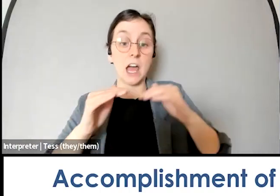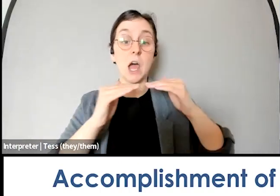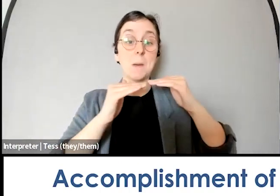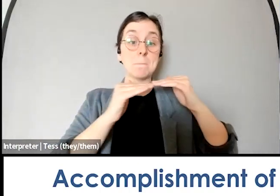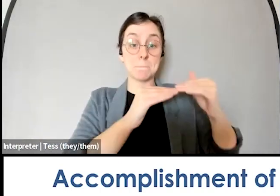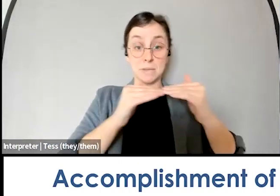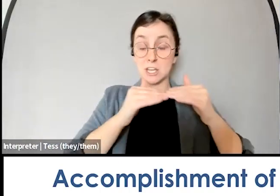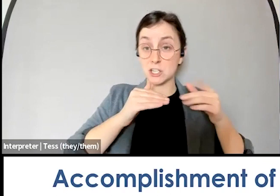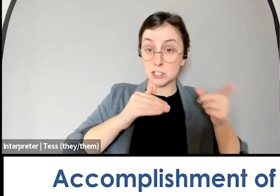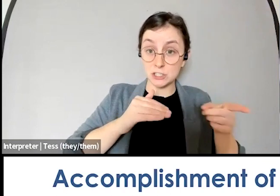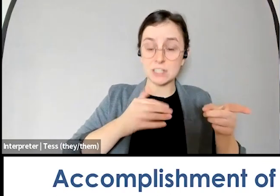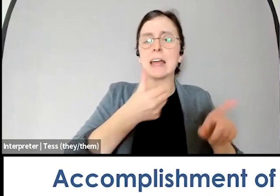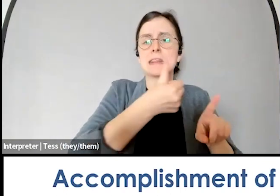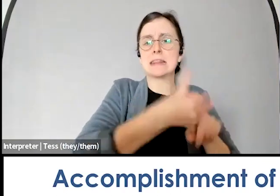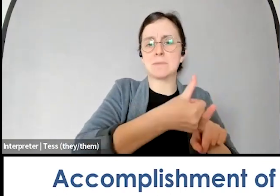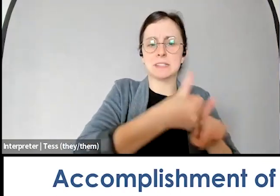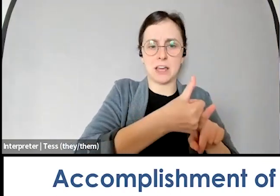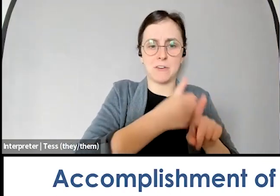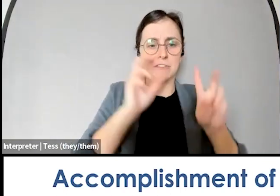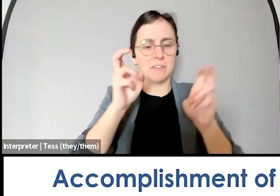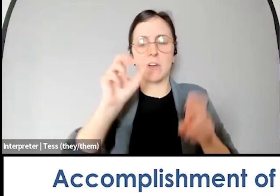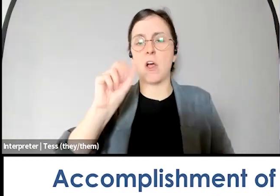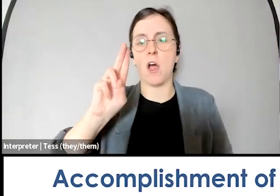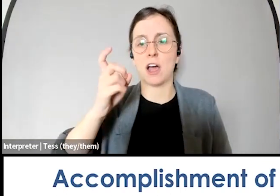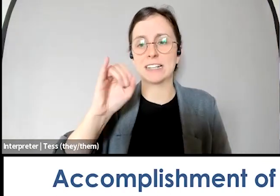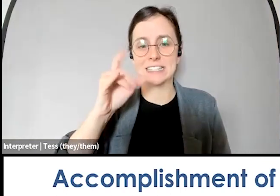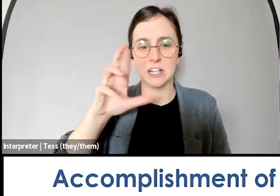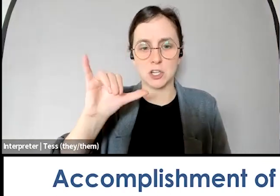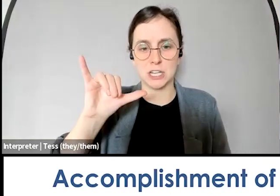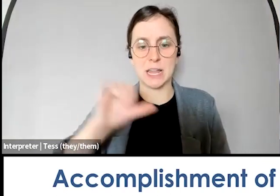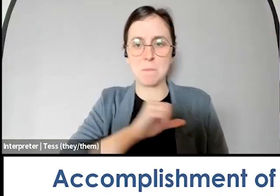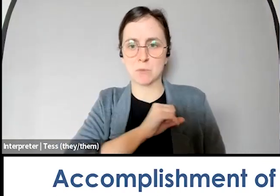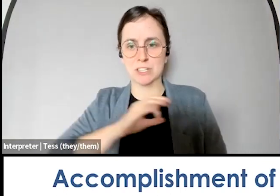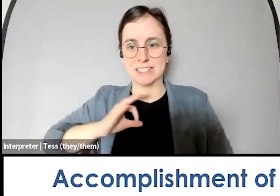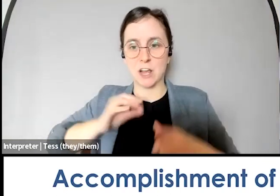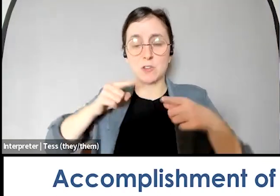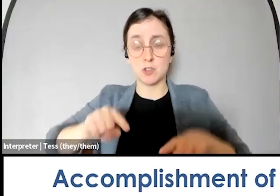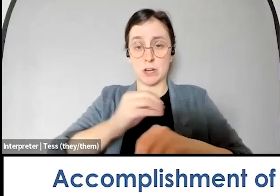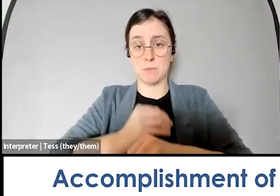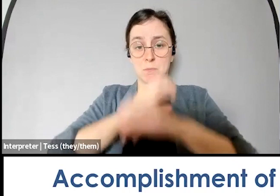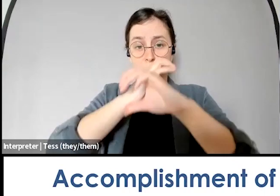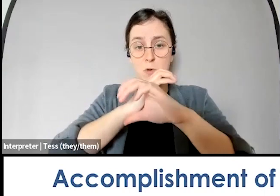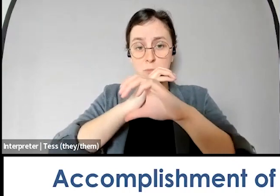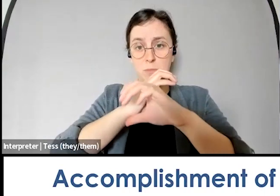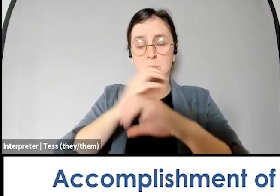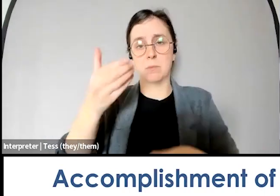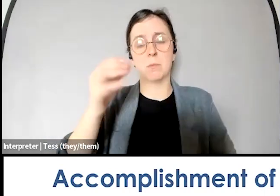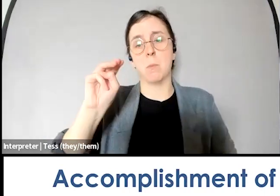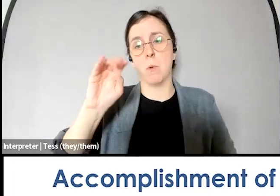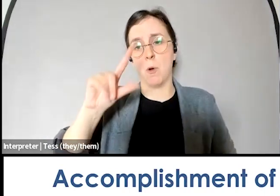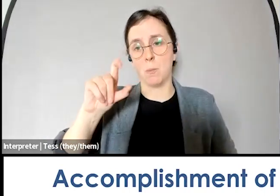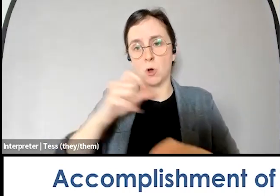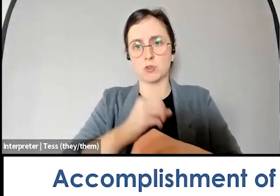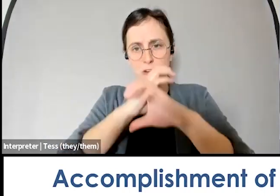auxiliary personnel for mobile crisis. So peers have not been covered by the Medicare system, and now